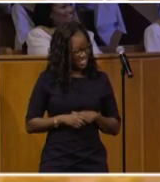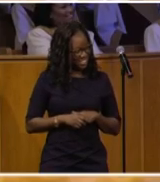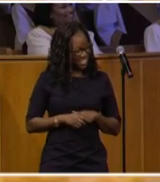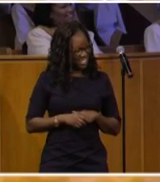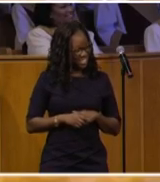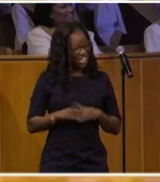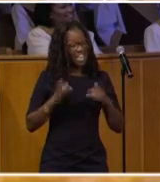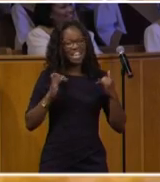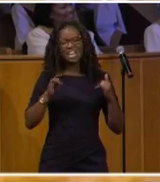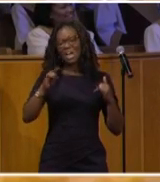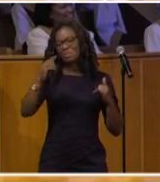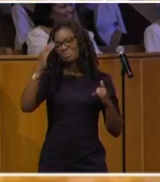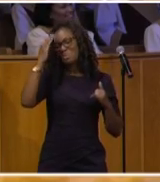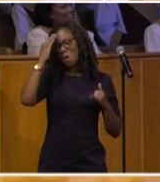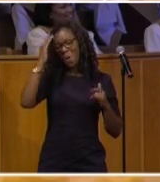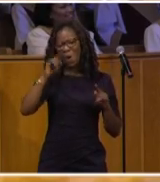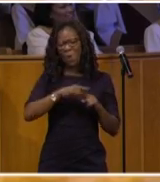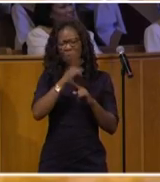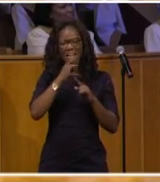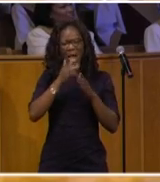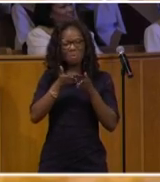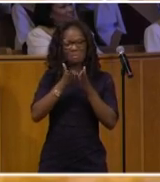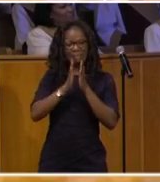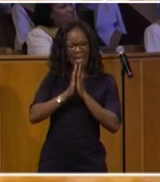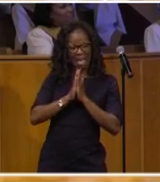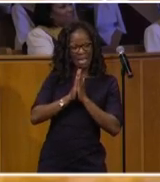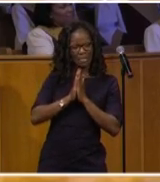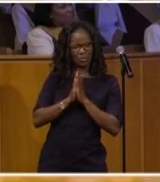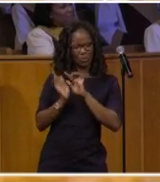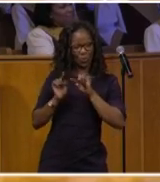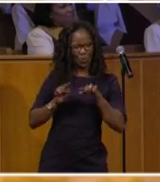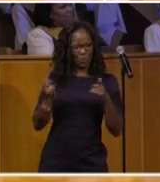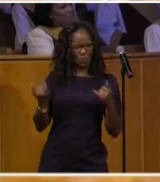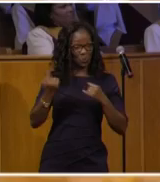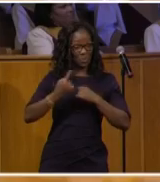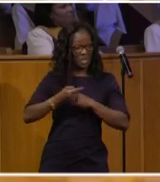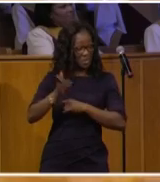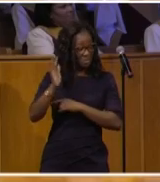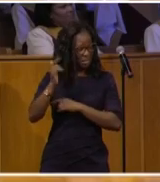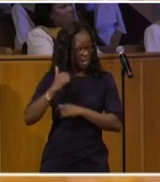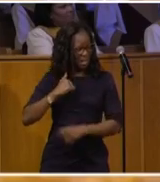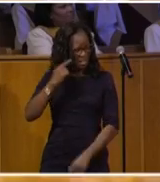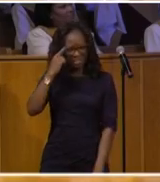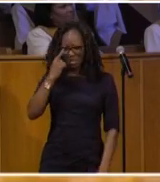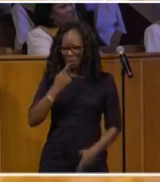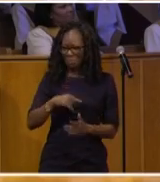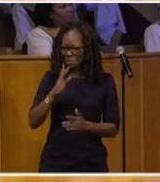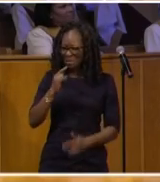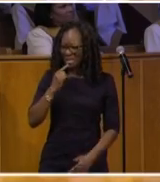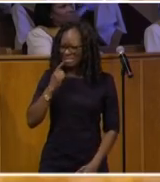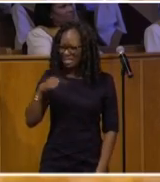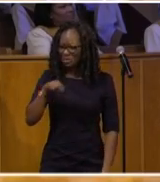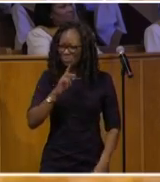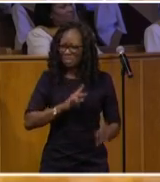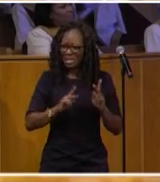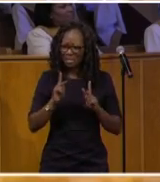Now, you know, when I was asked to do this, I thought, what am I going to say to these